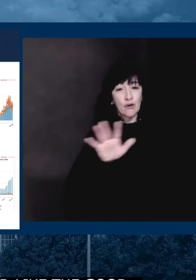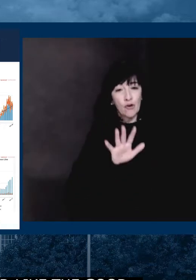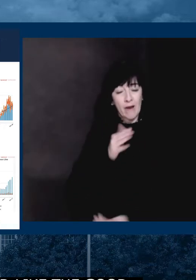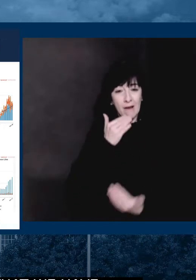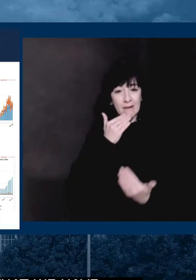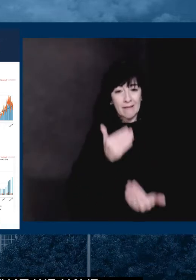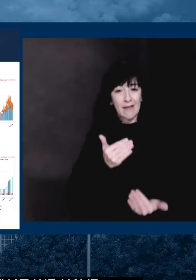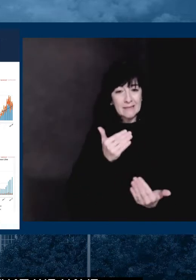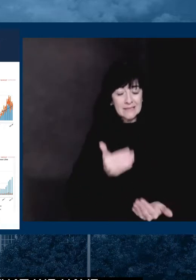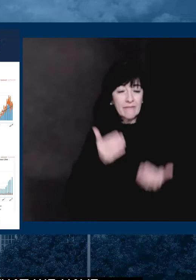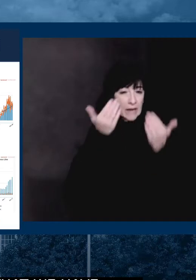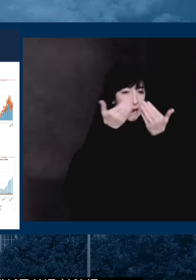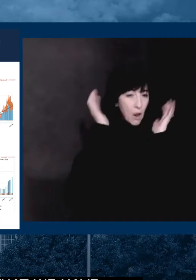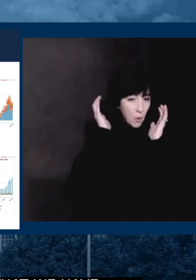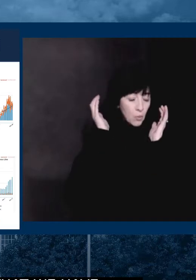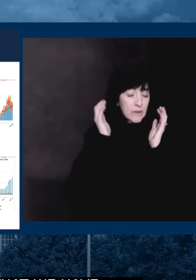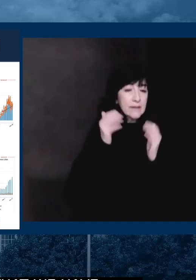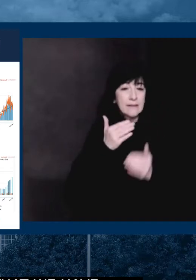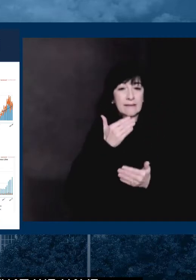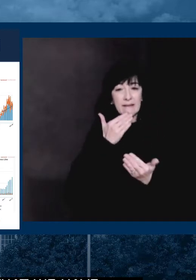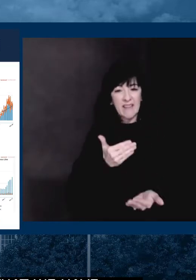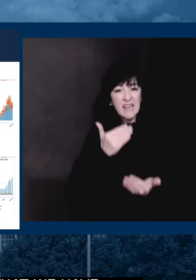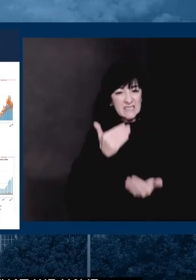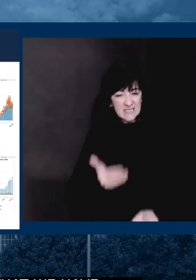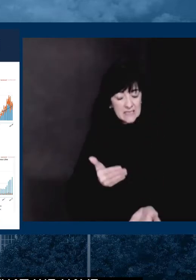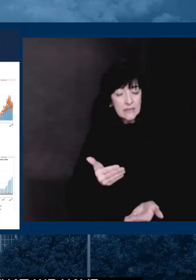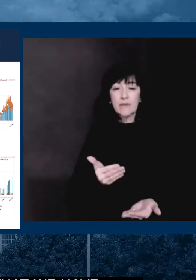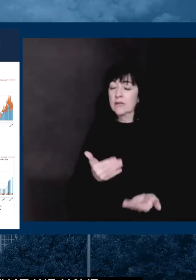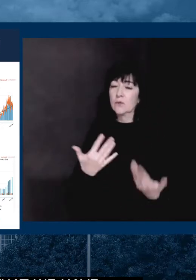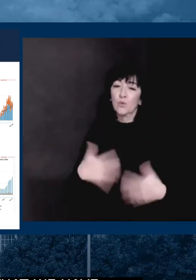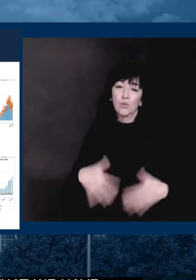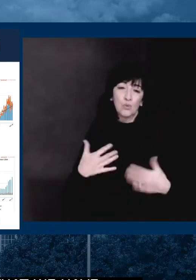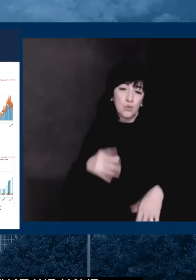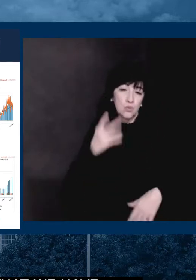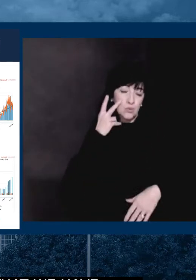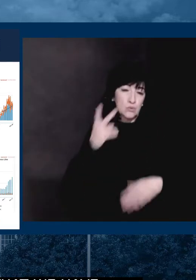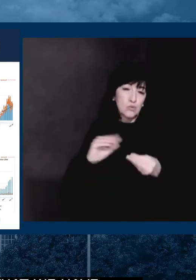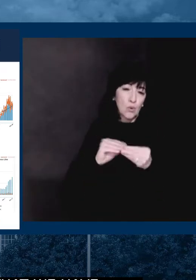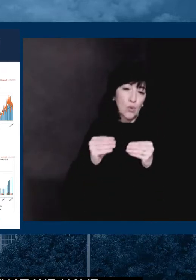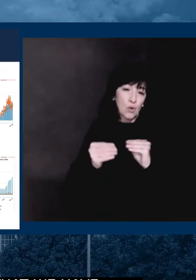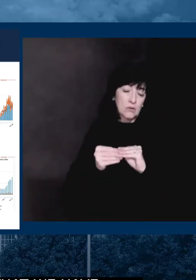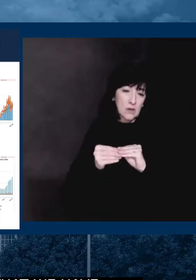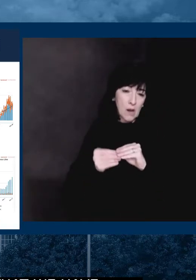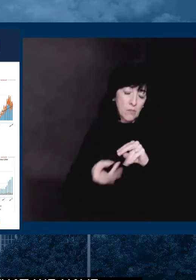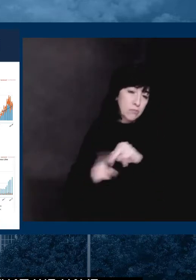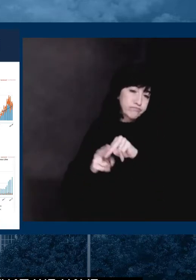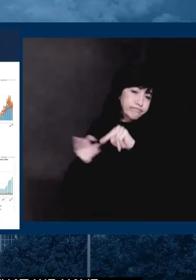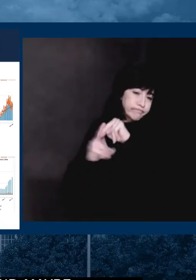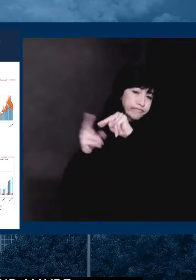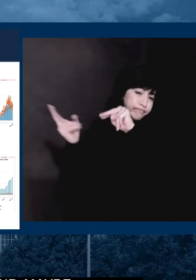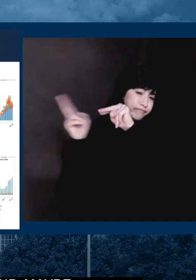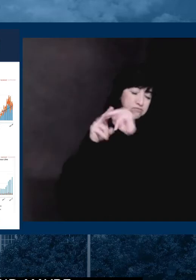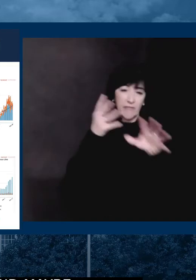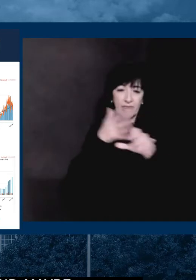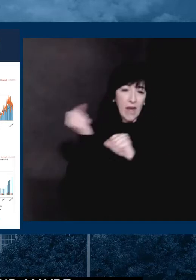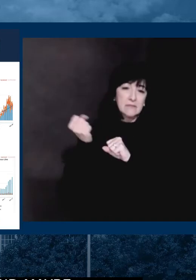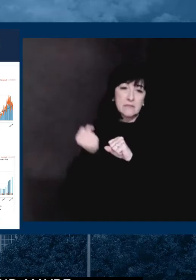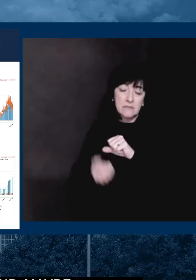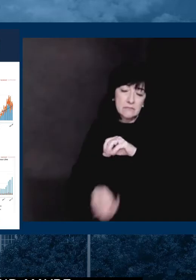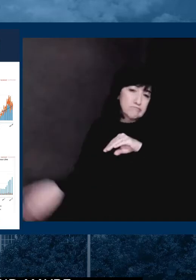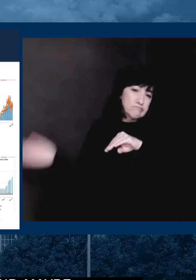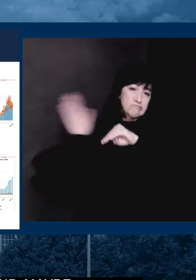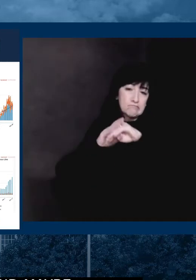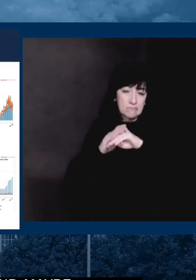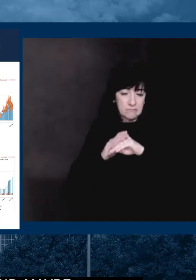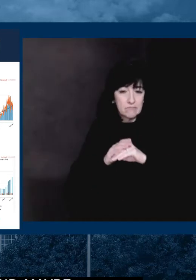and Thanksgiving, where we've have a peak now of got close to